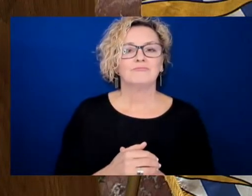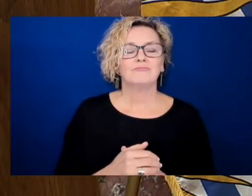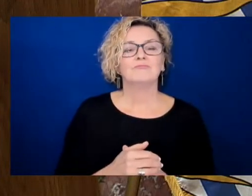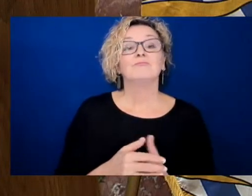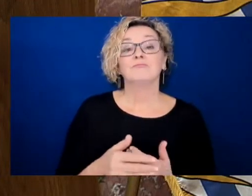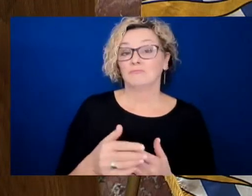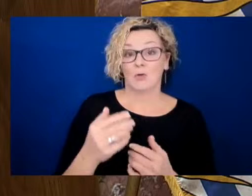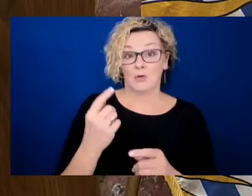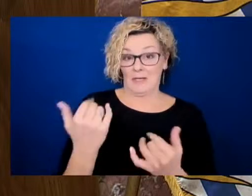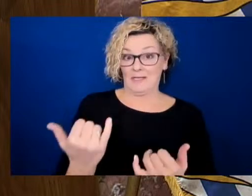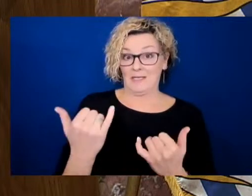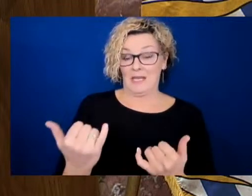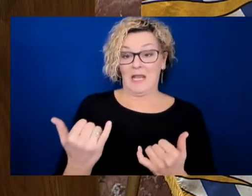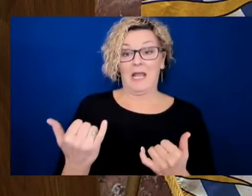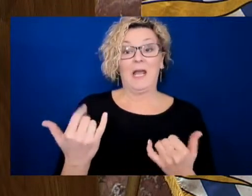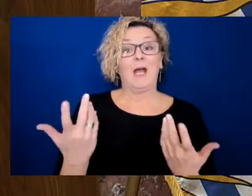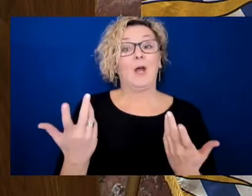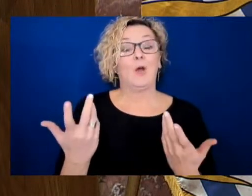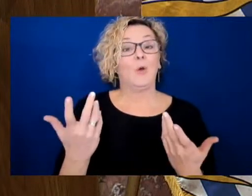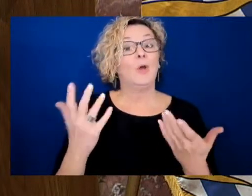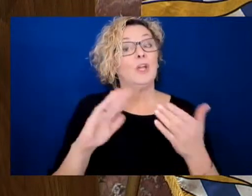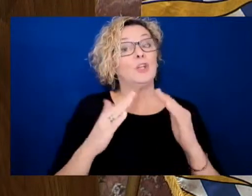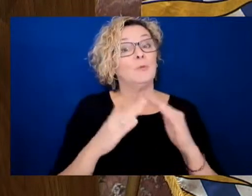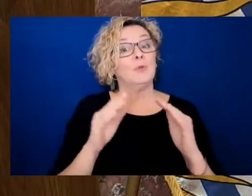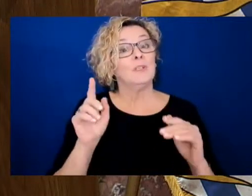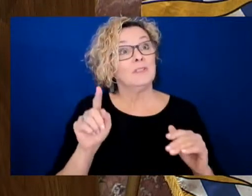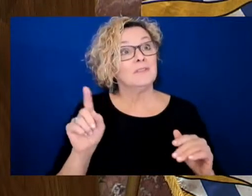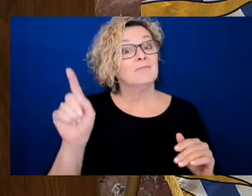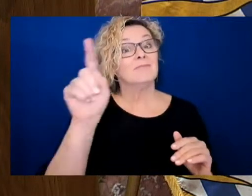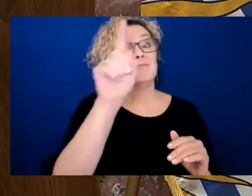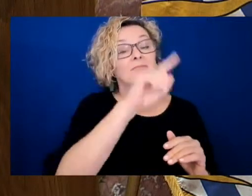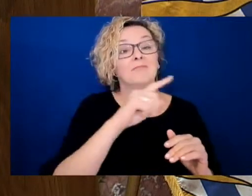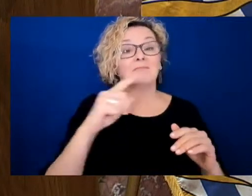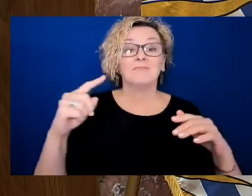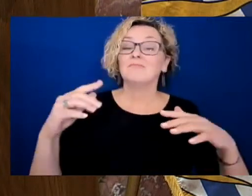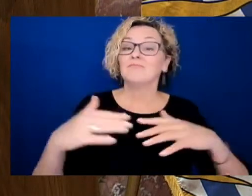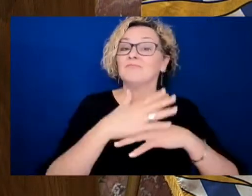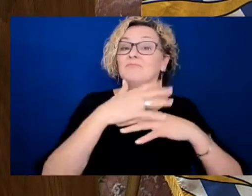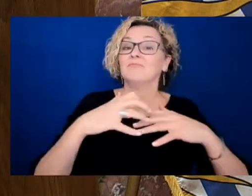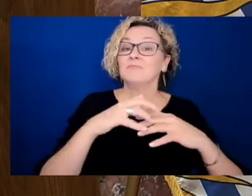now with winter ceremonies. And